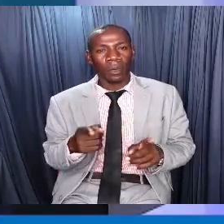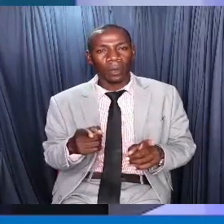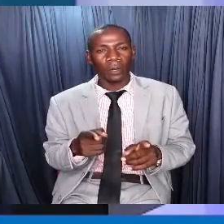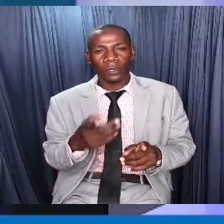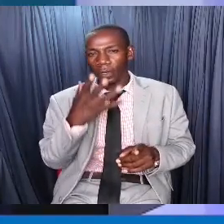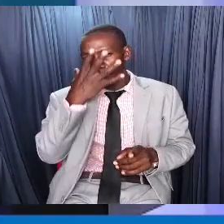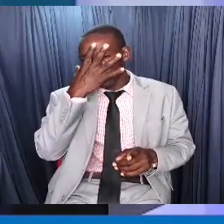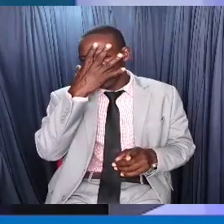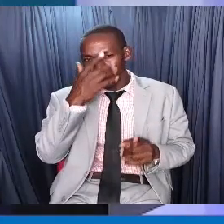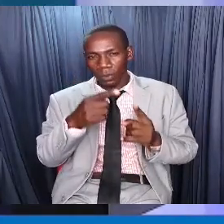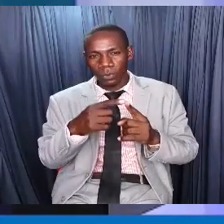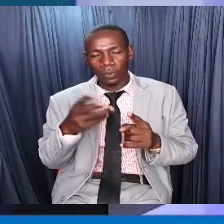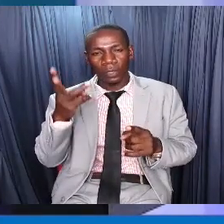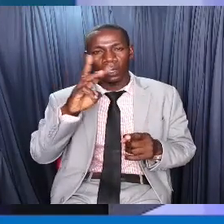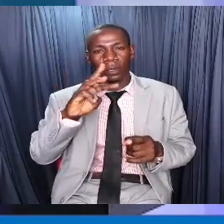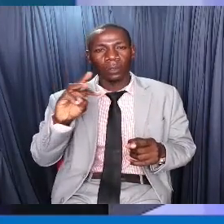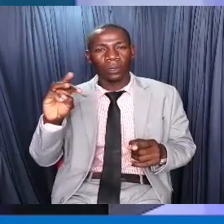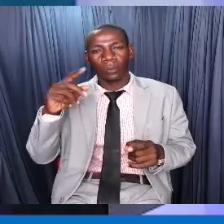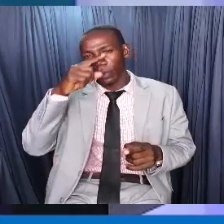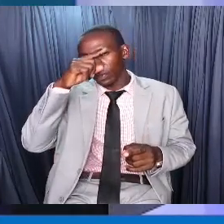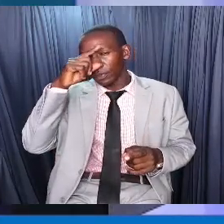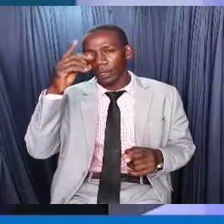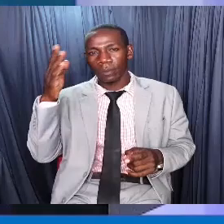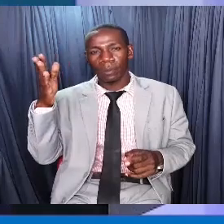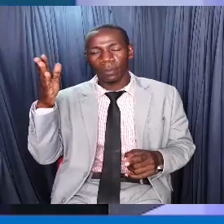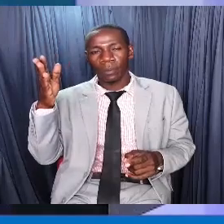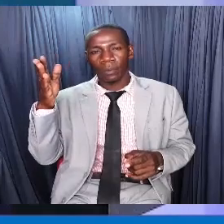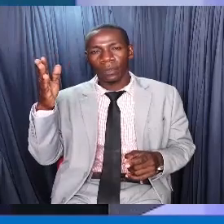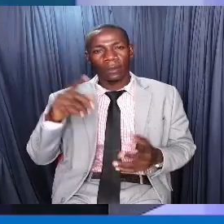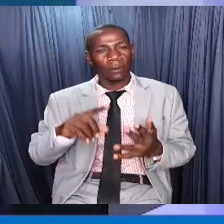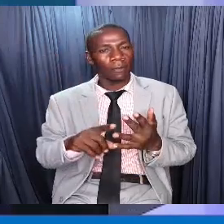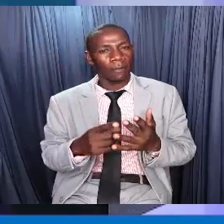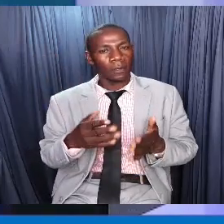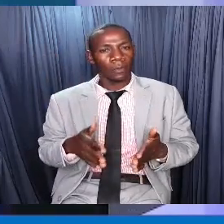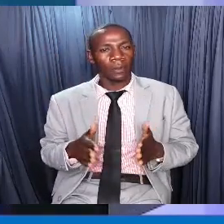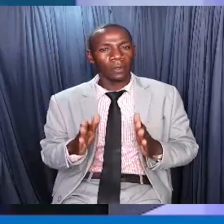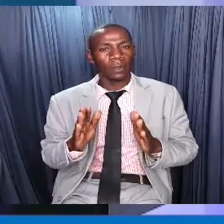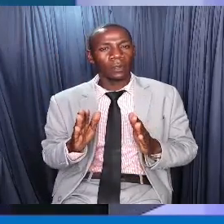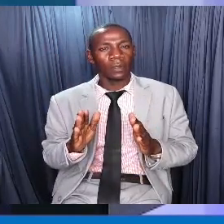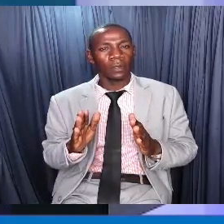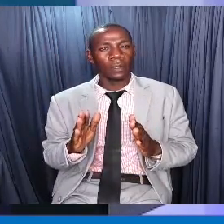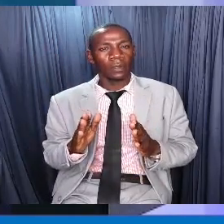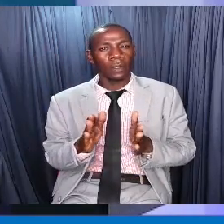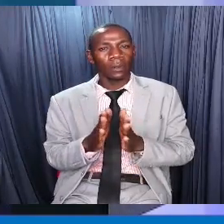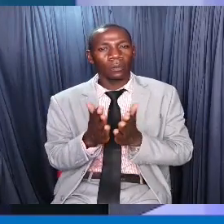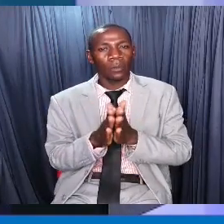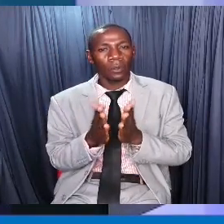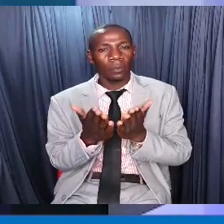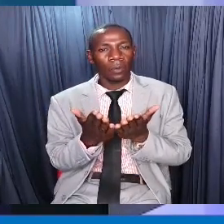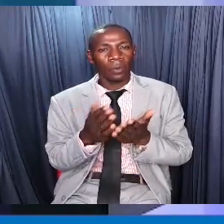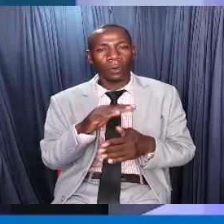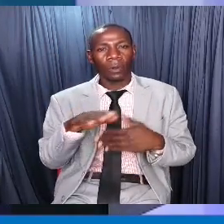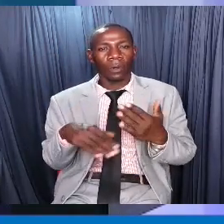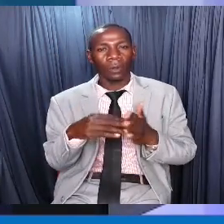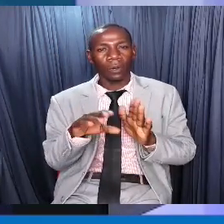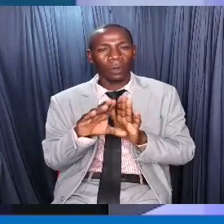aibu kwao. But now it shame to them. Maana wao, because for them, walitangulia, They came first. Torati yote wanaijua. They know the law